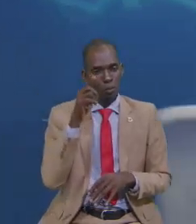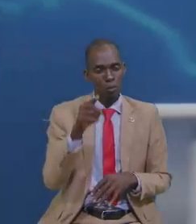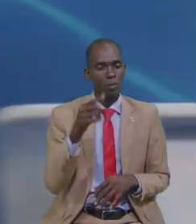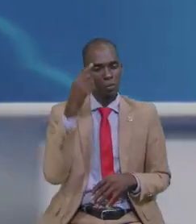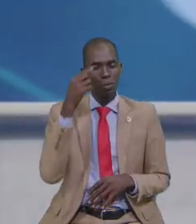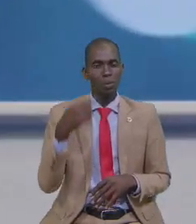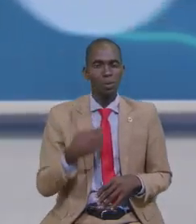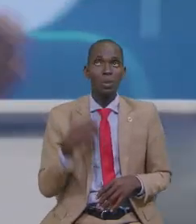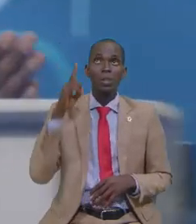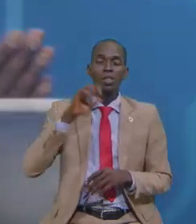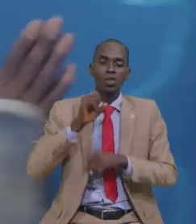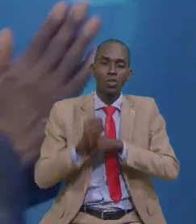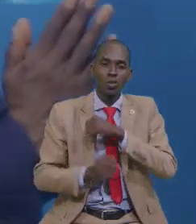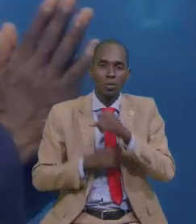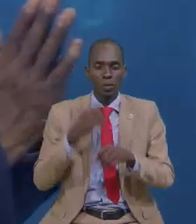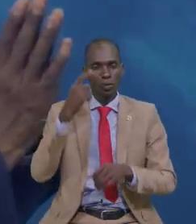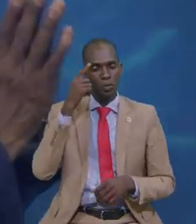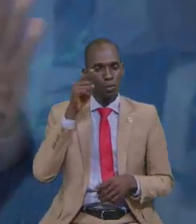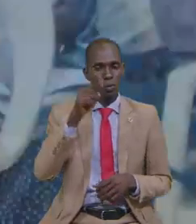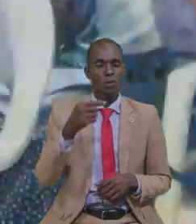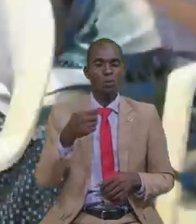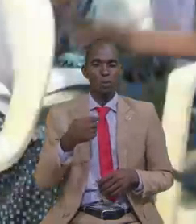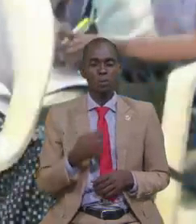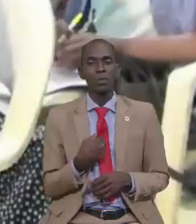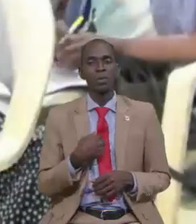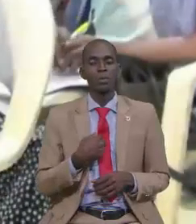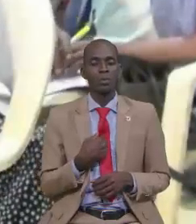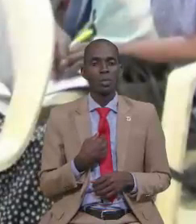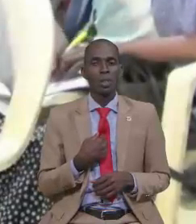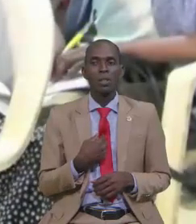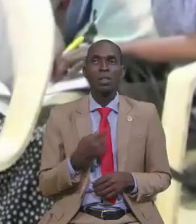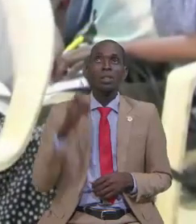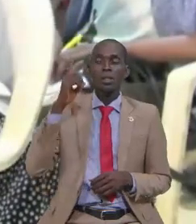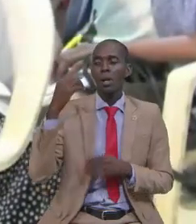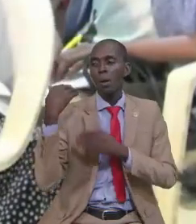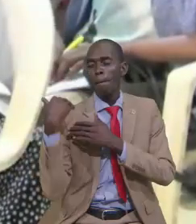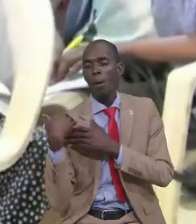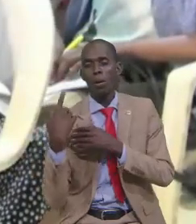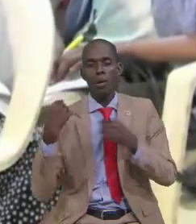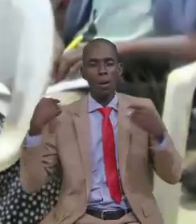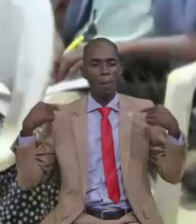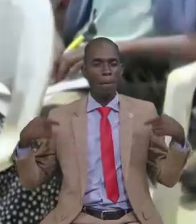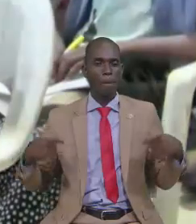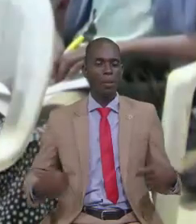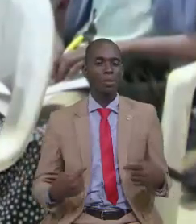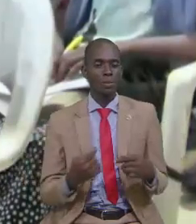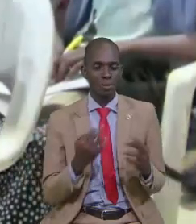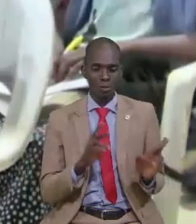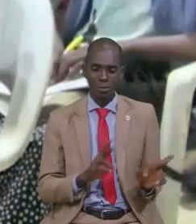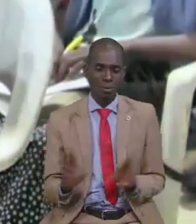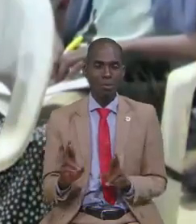our place. He suffered in your place. He bore the pain already. He bore